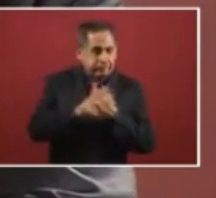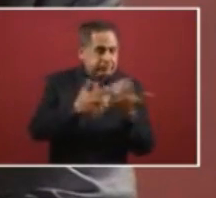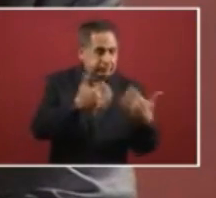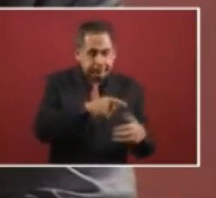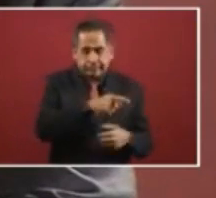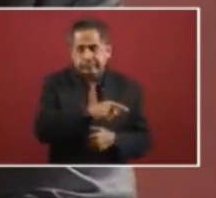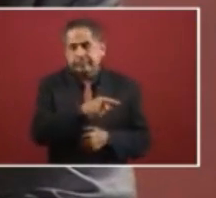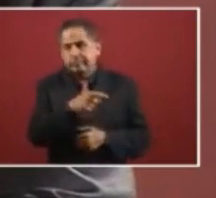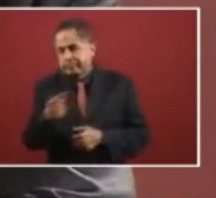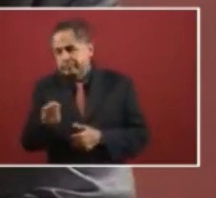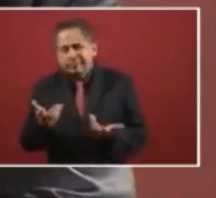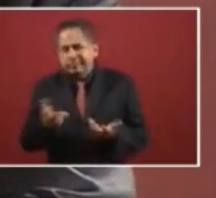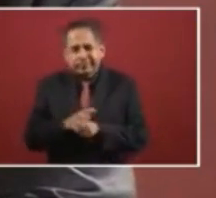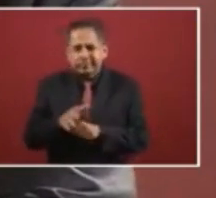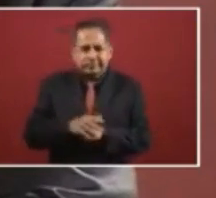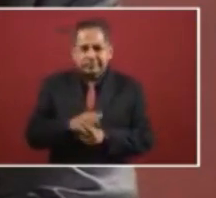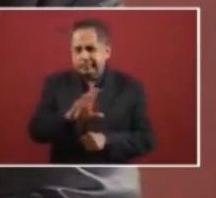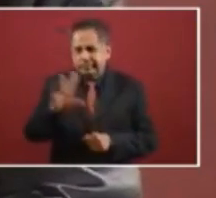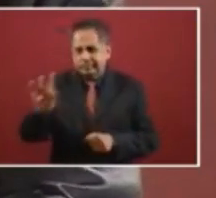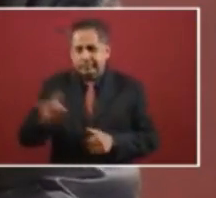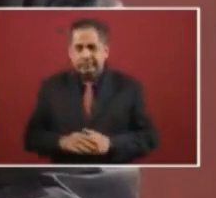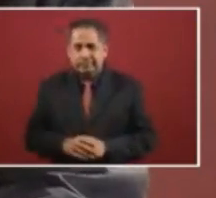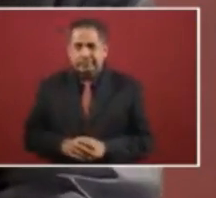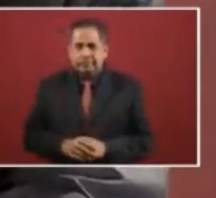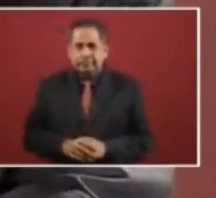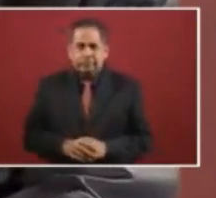regarding the...